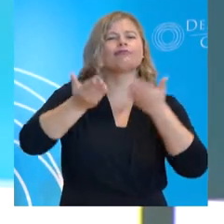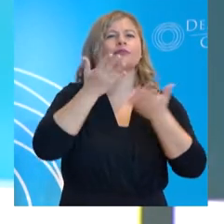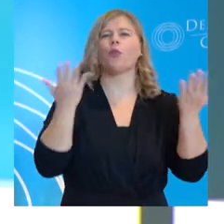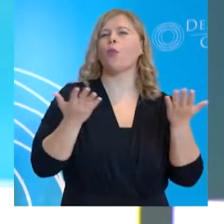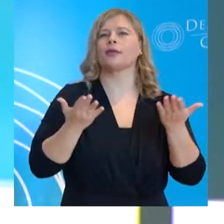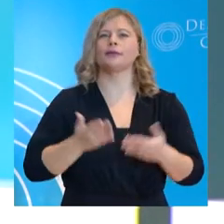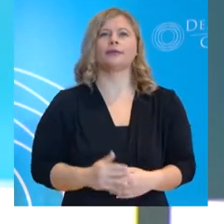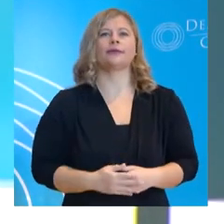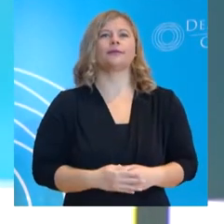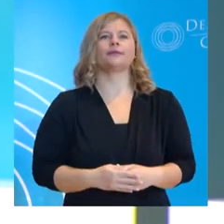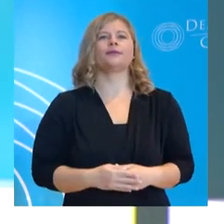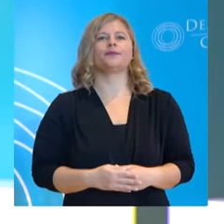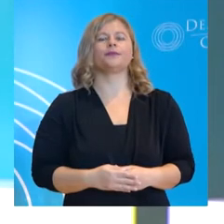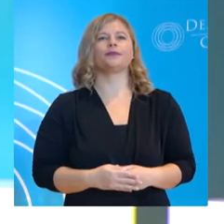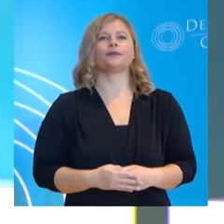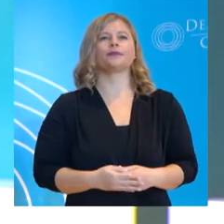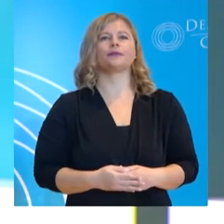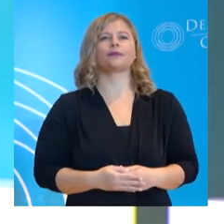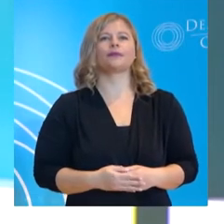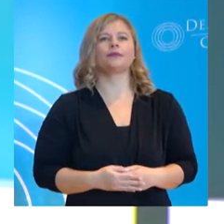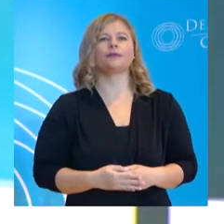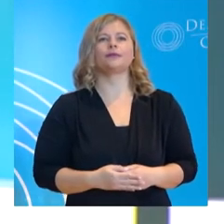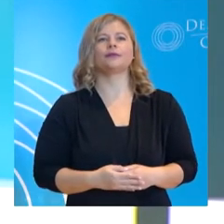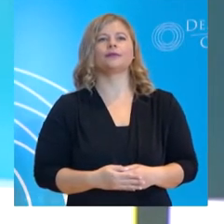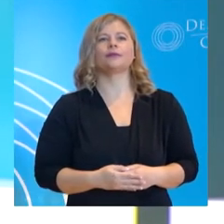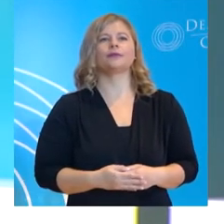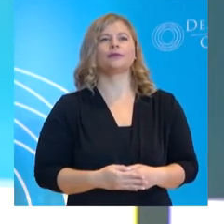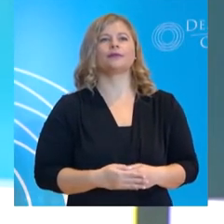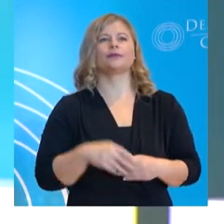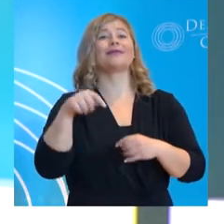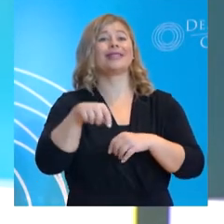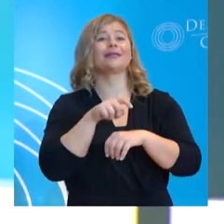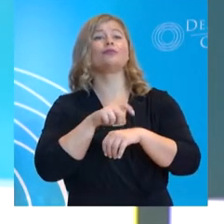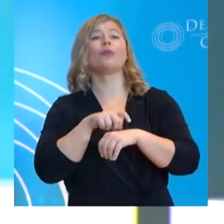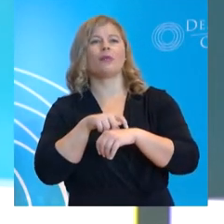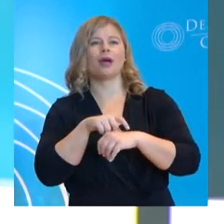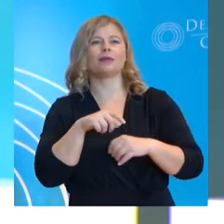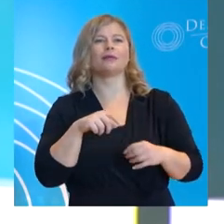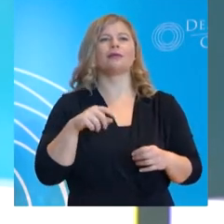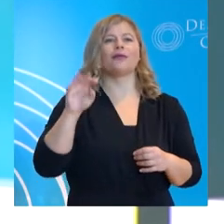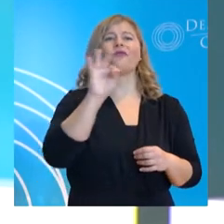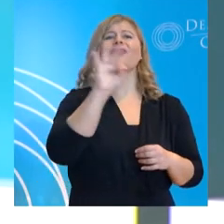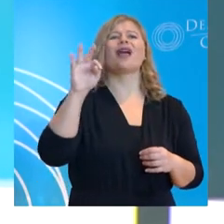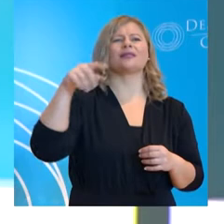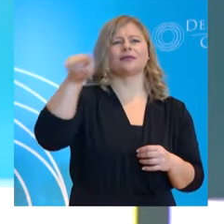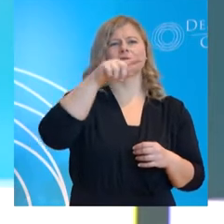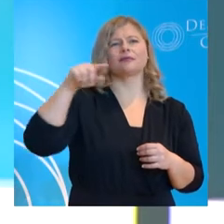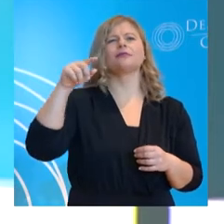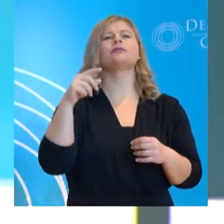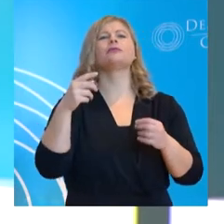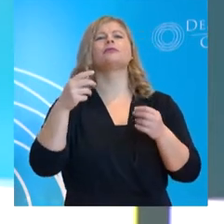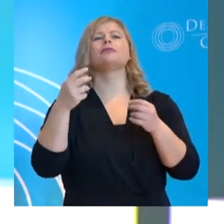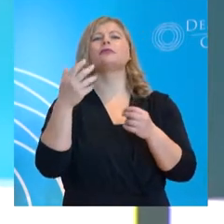Independence, and the French were one of the three powers who helped us establish the modern. Well, that was then. The modern